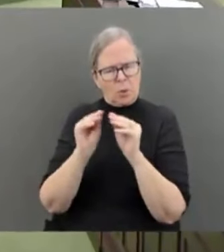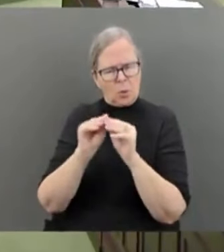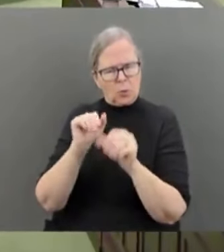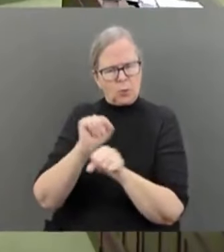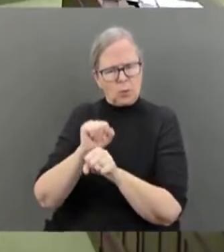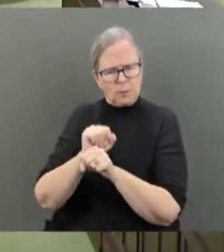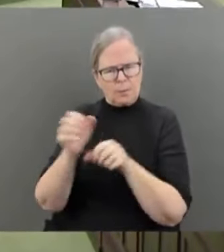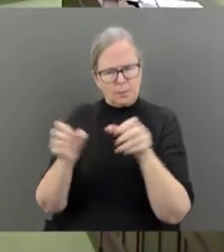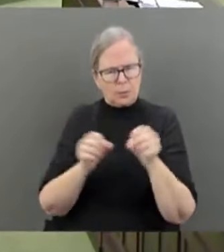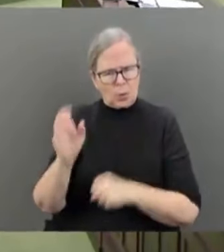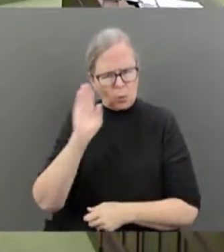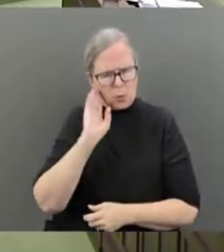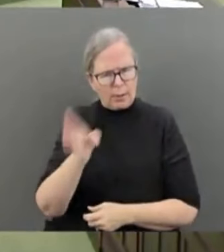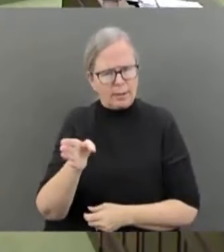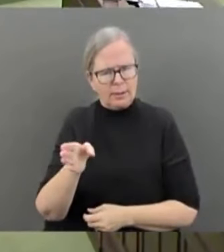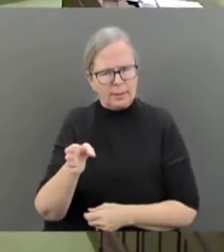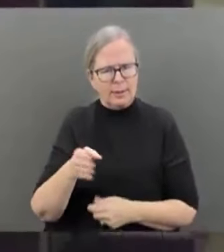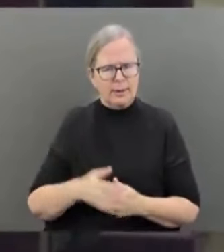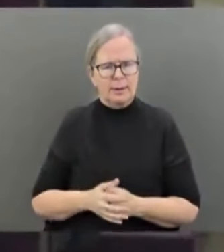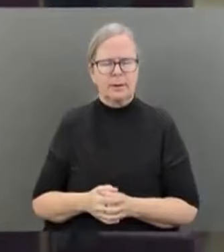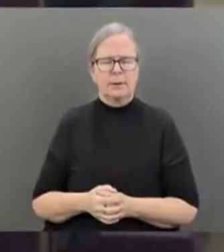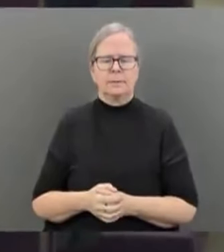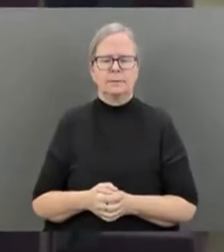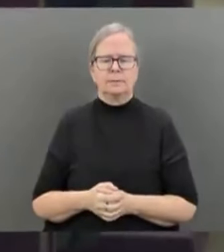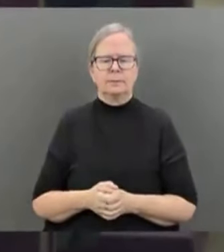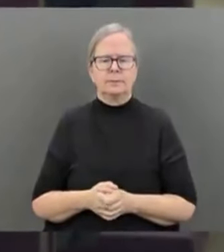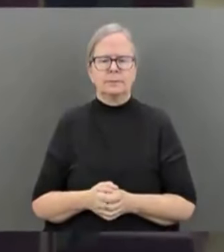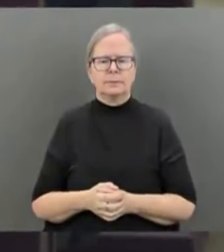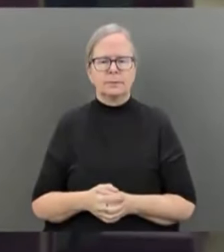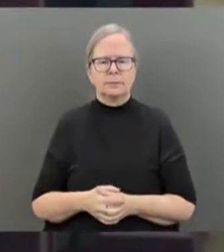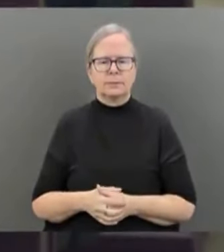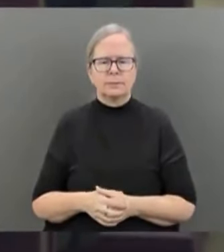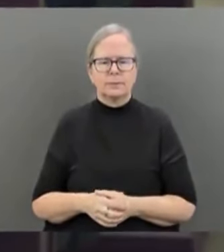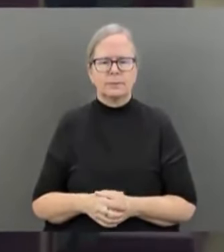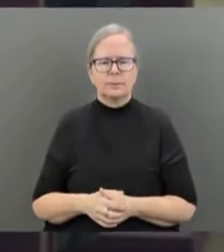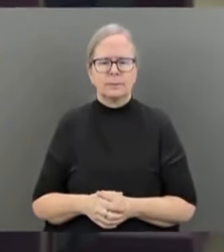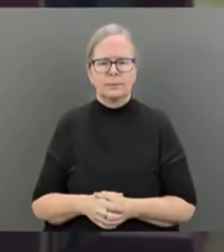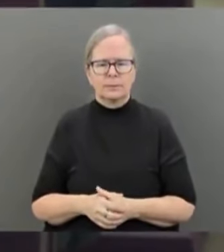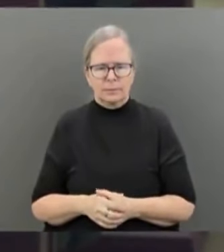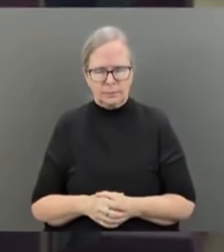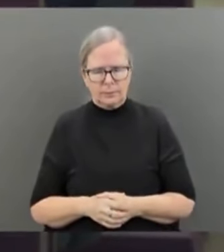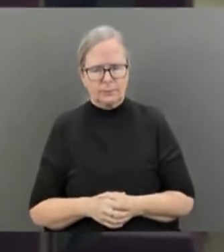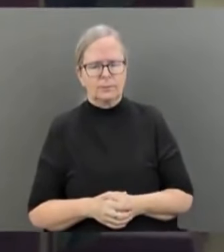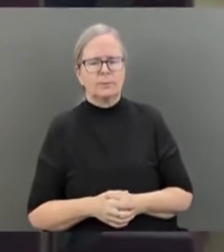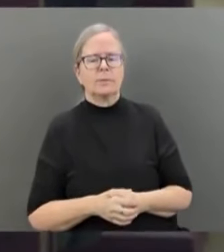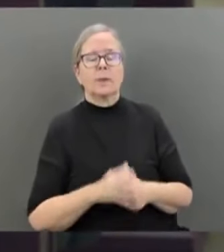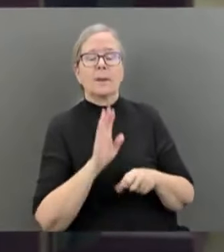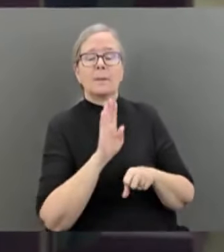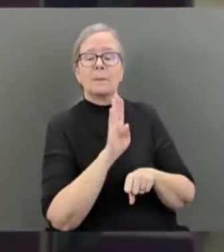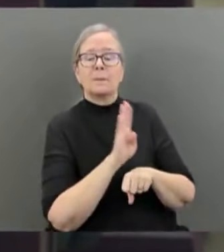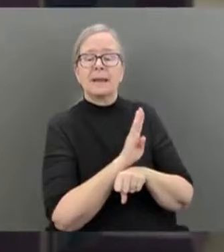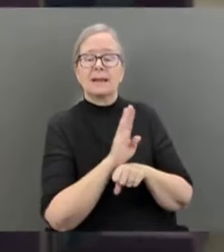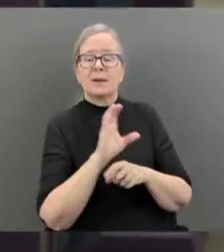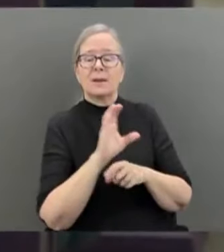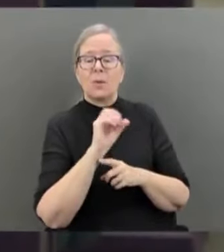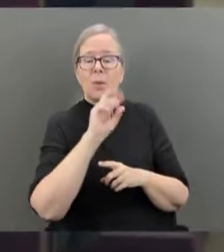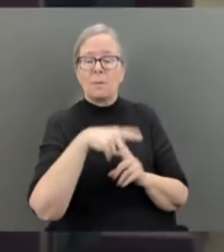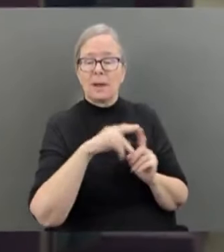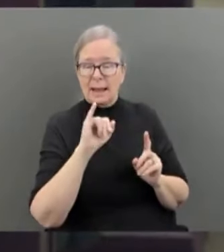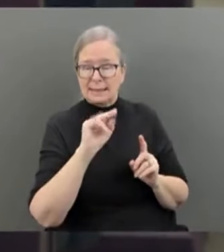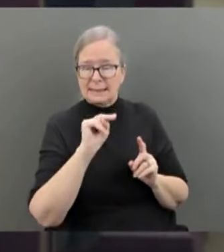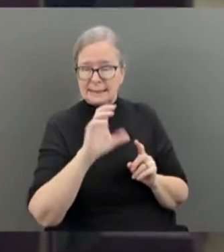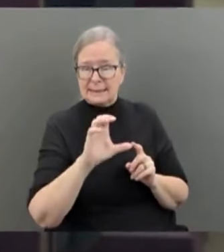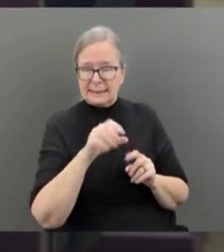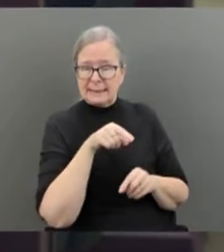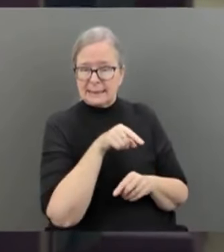of Infrastructure. Mr. Speaker, business incorporations are the highest in Alberta's history, up 9.9% in the first